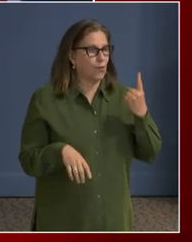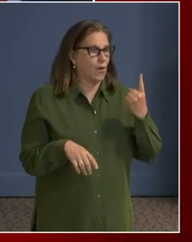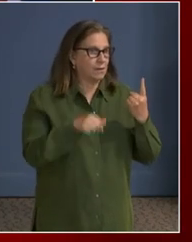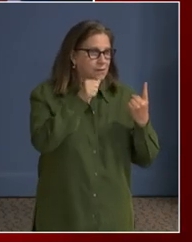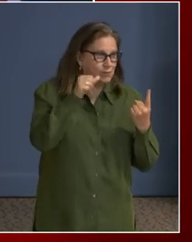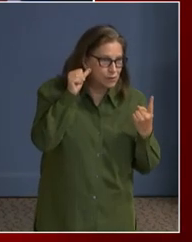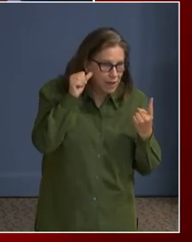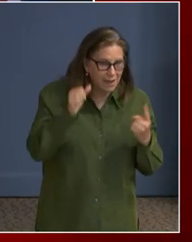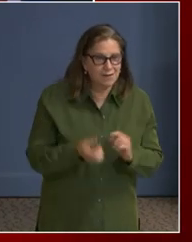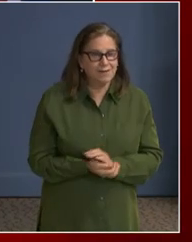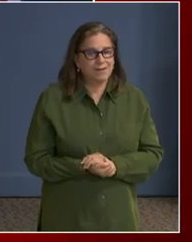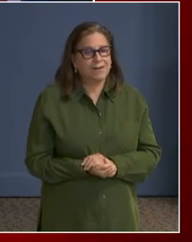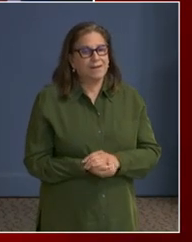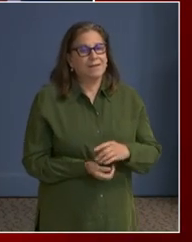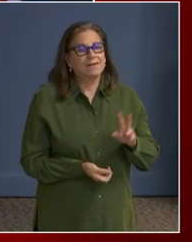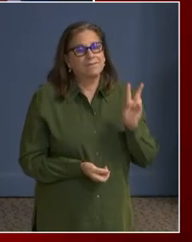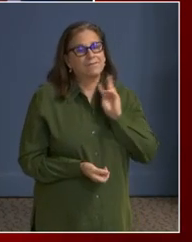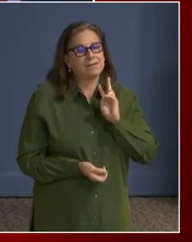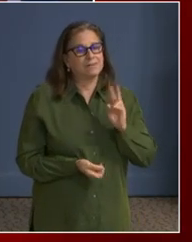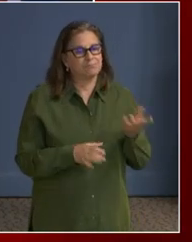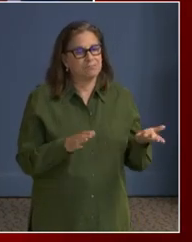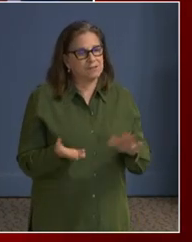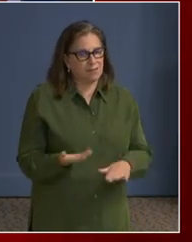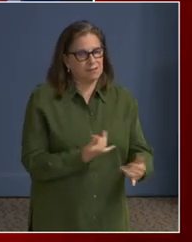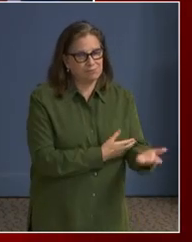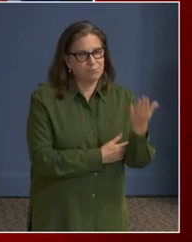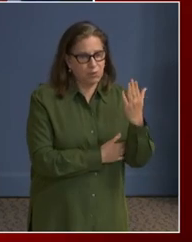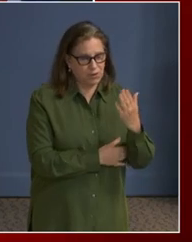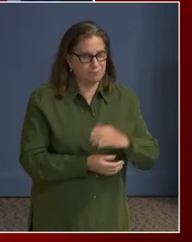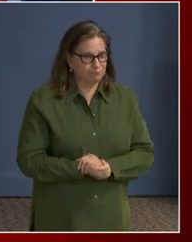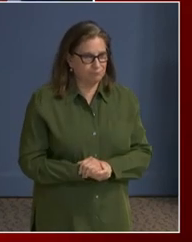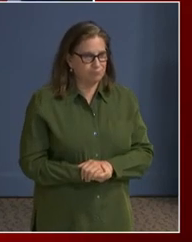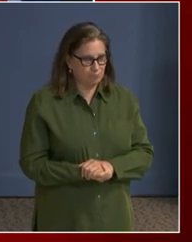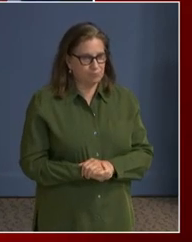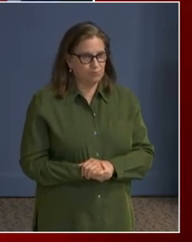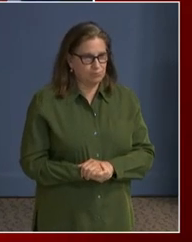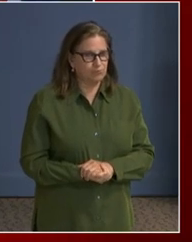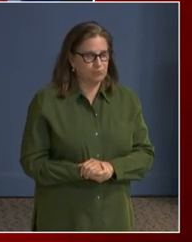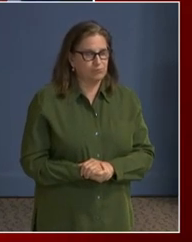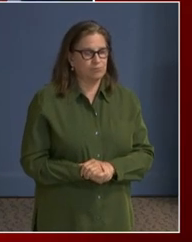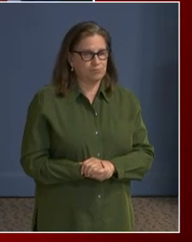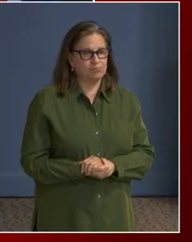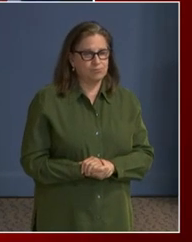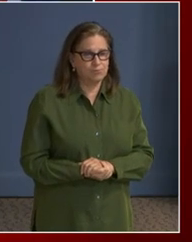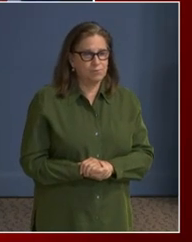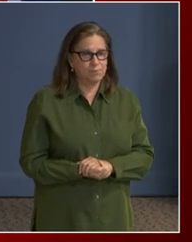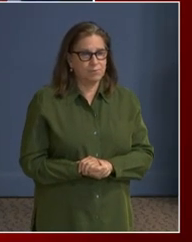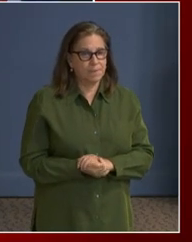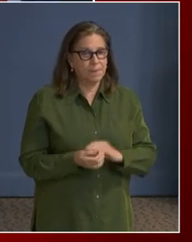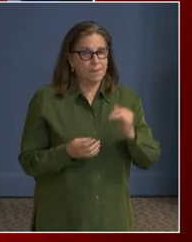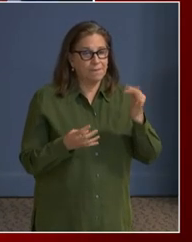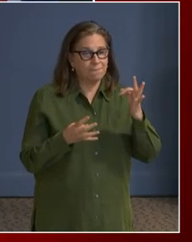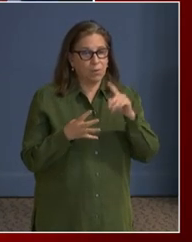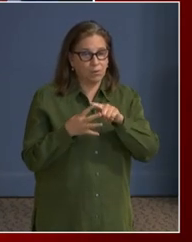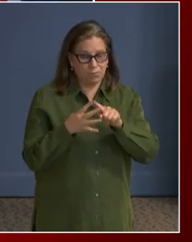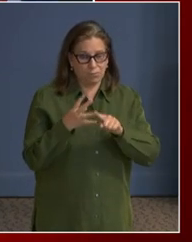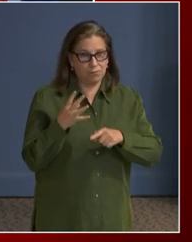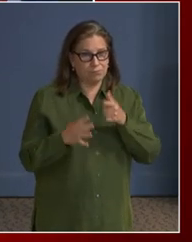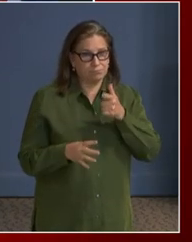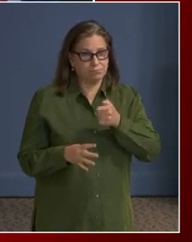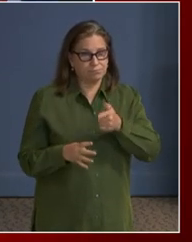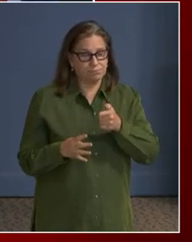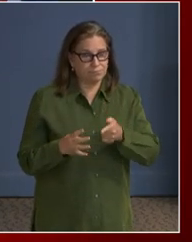that case actually passed away this morning, early this morning. 4 of the homicides that we had over the weekend actually